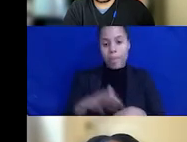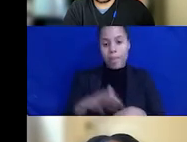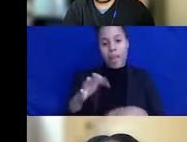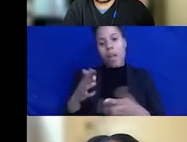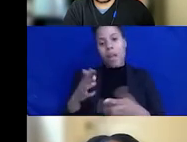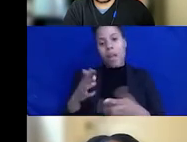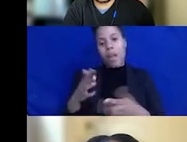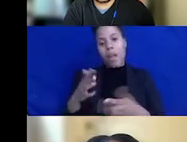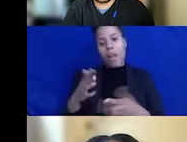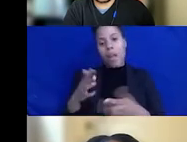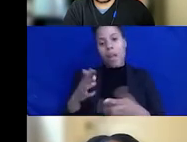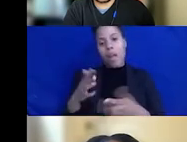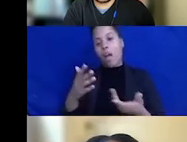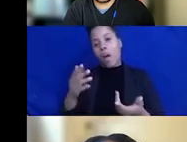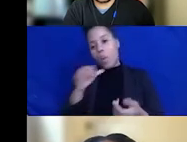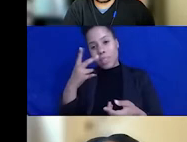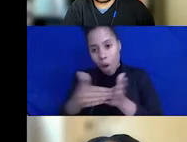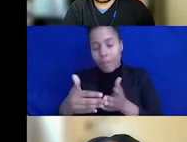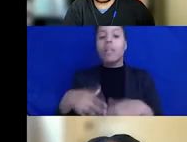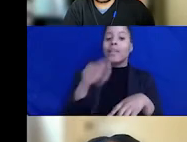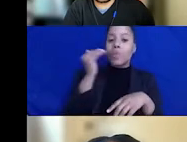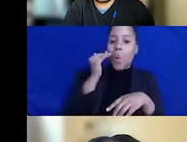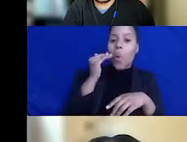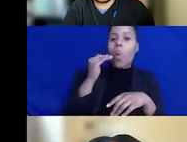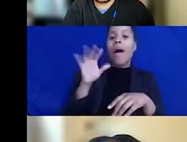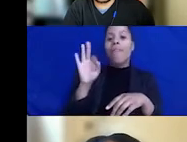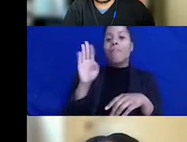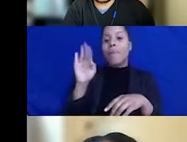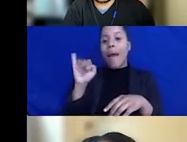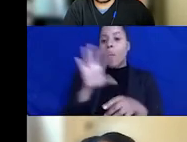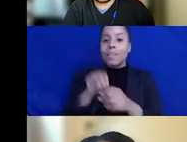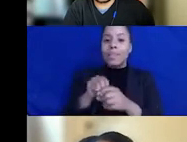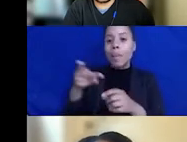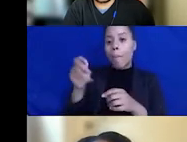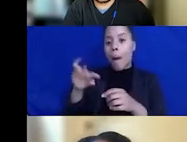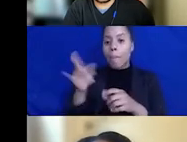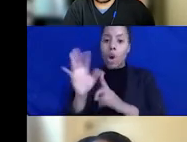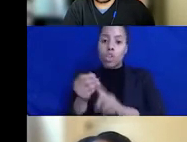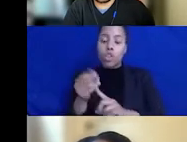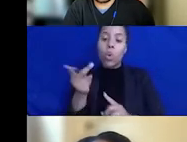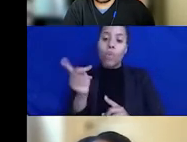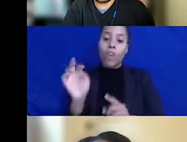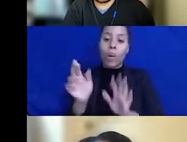pop culture. Hoover had become this popular icon. So just the